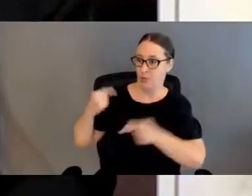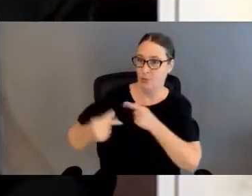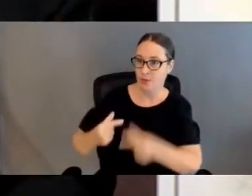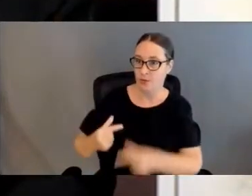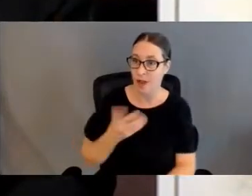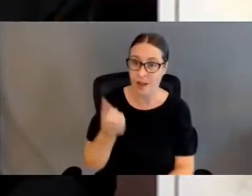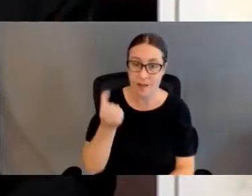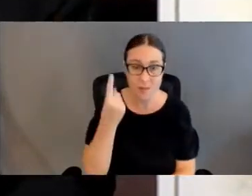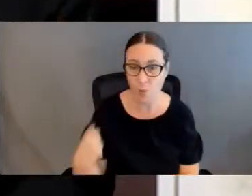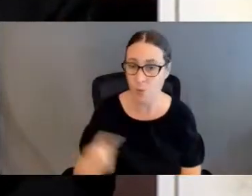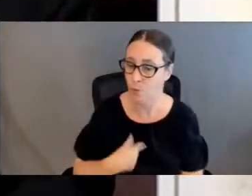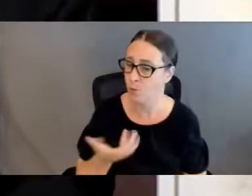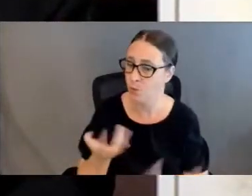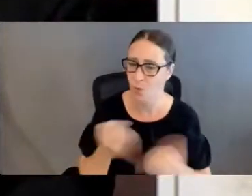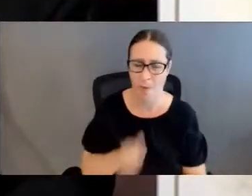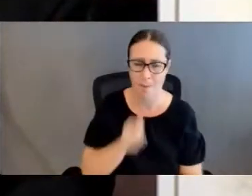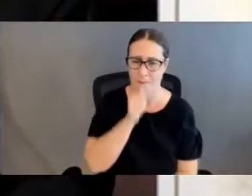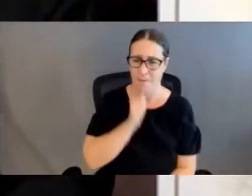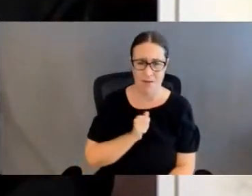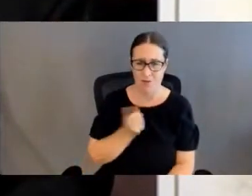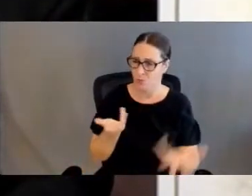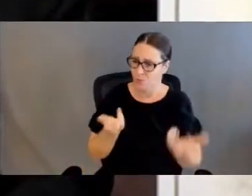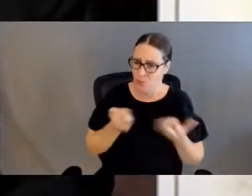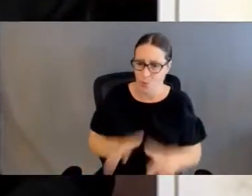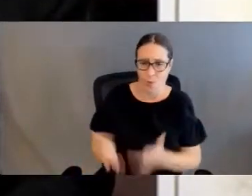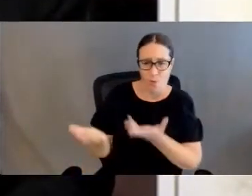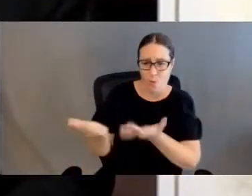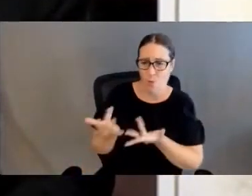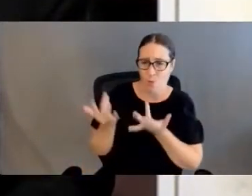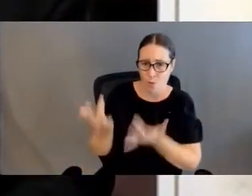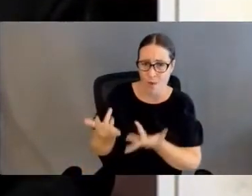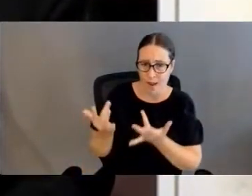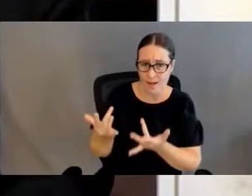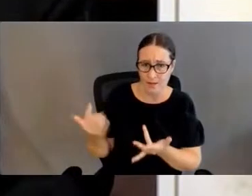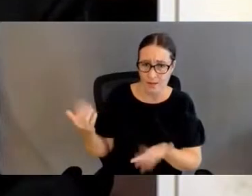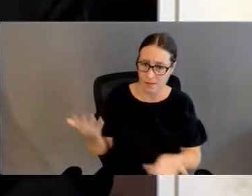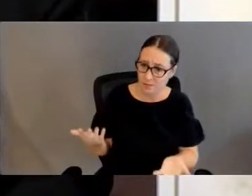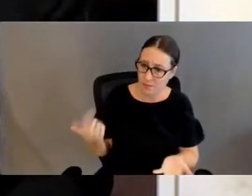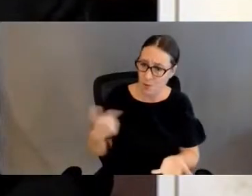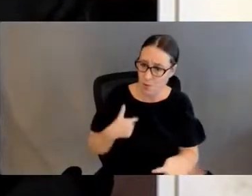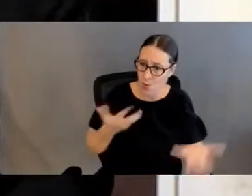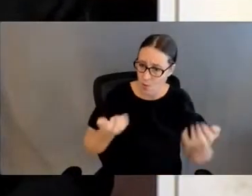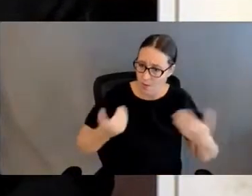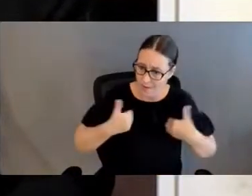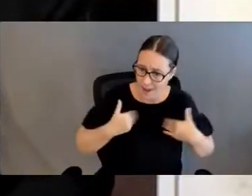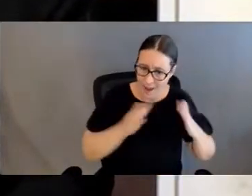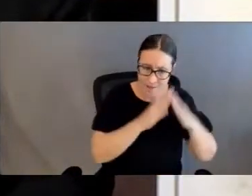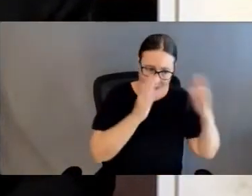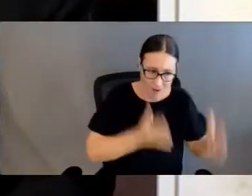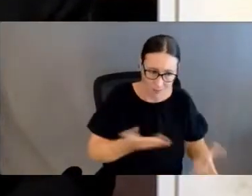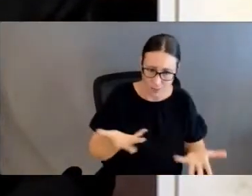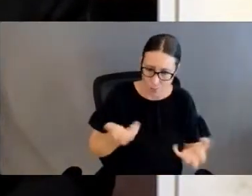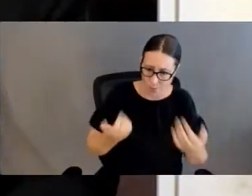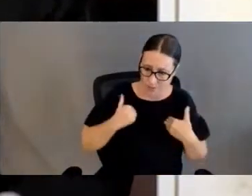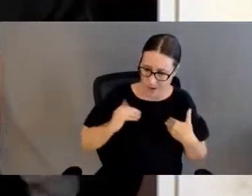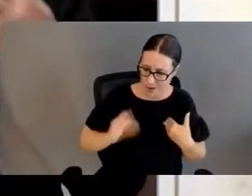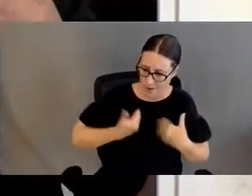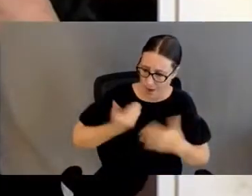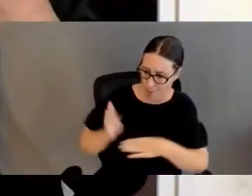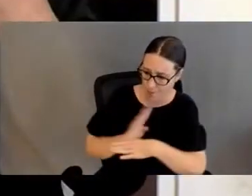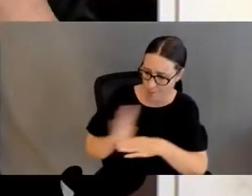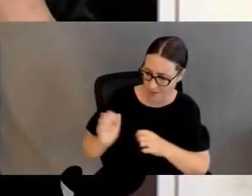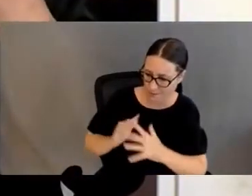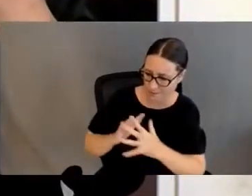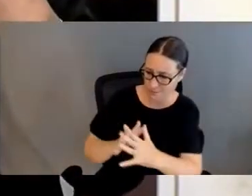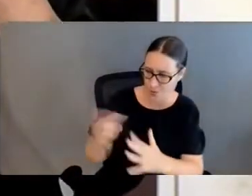patient. We don't want to wait because we want to have our house. We want to have our businesses. We want to contribute. We want to be